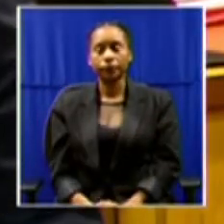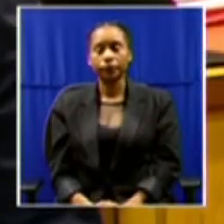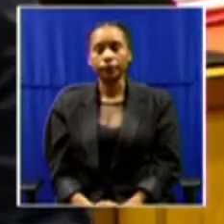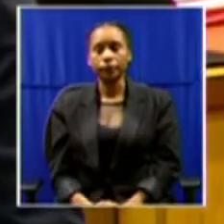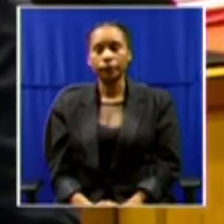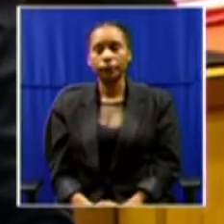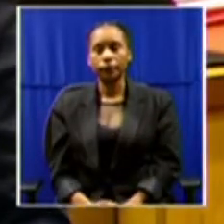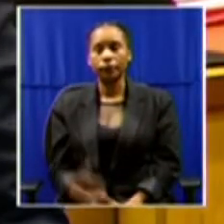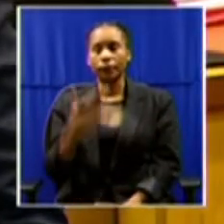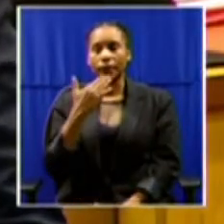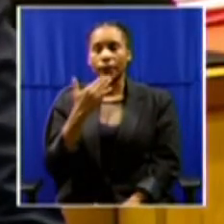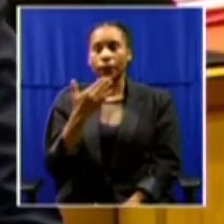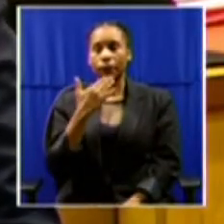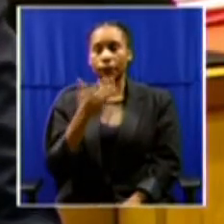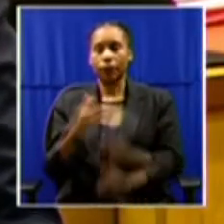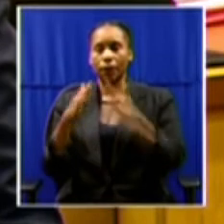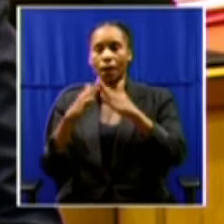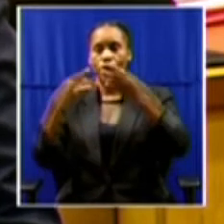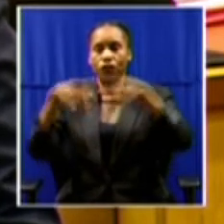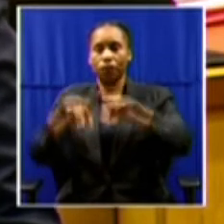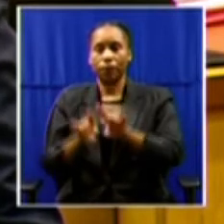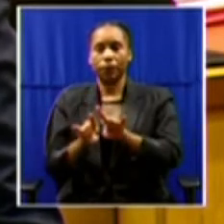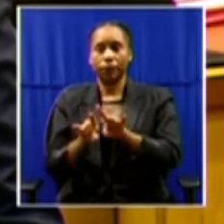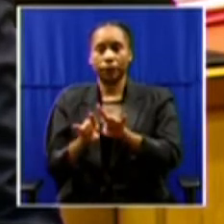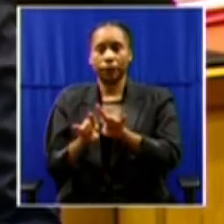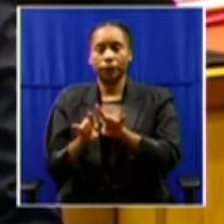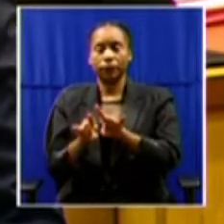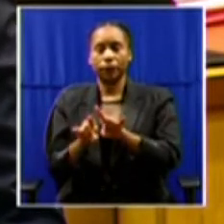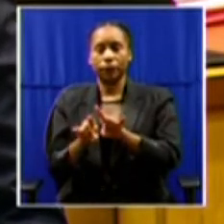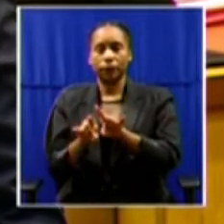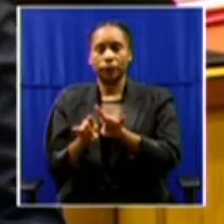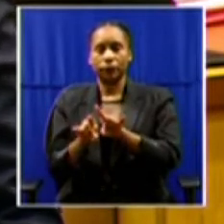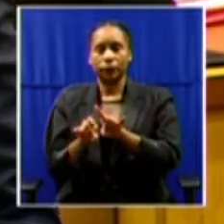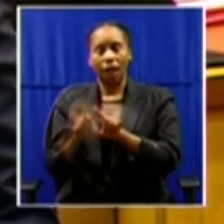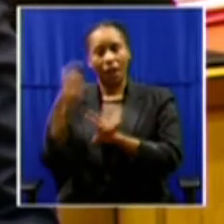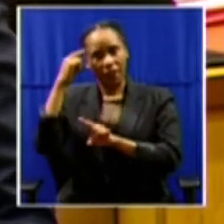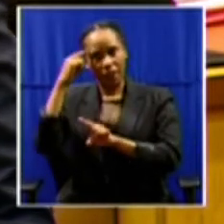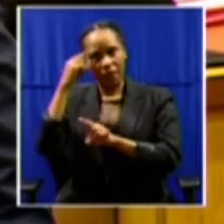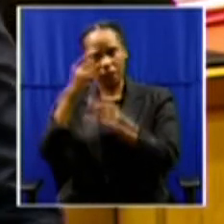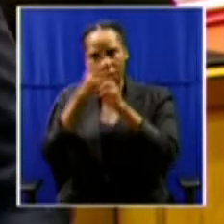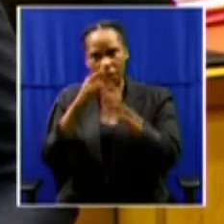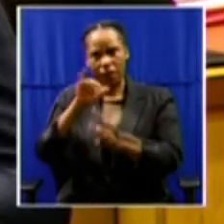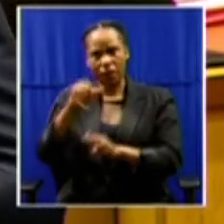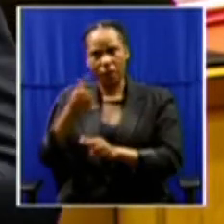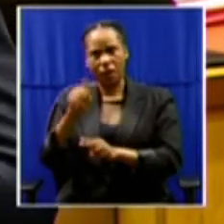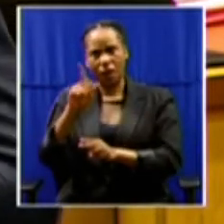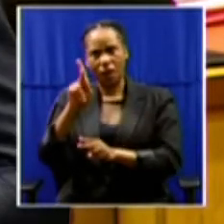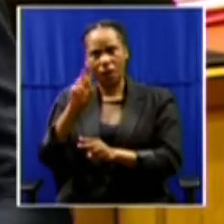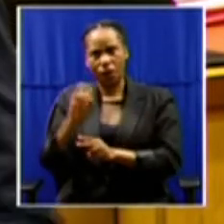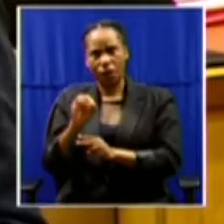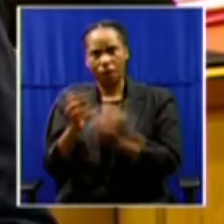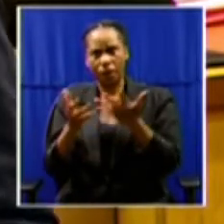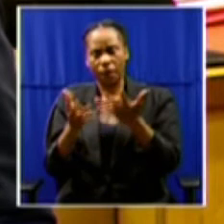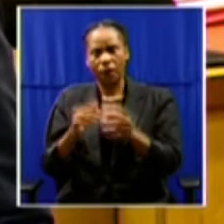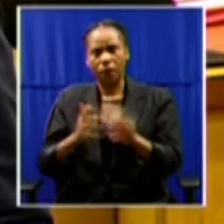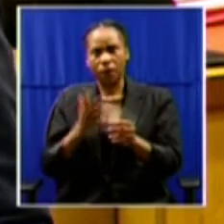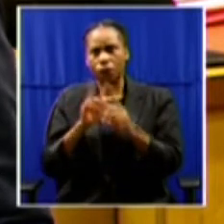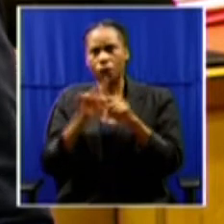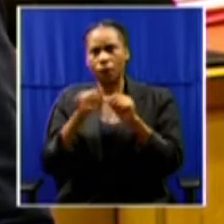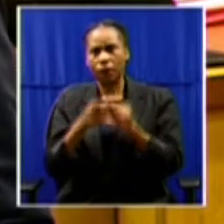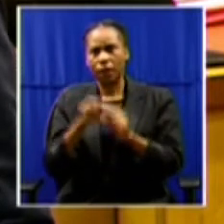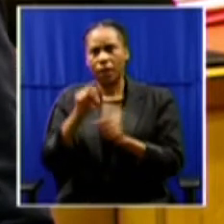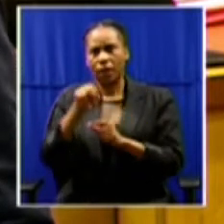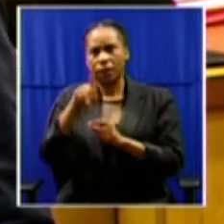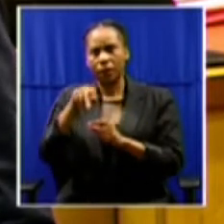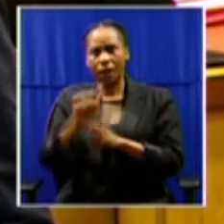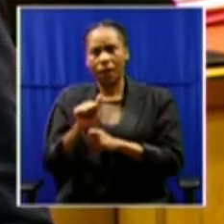Yeah, thank you, House Chairperson. I think Honourable Yako maybe wanted to speak about the NPA,